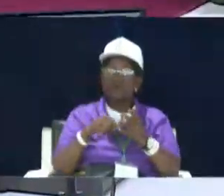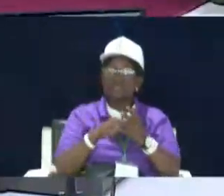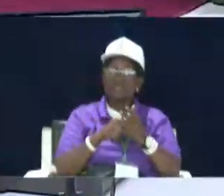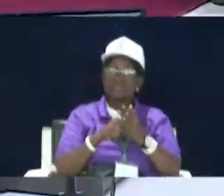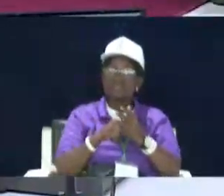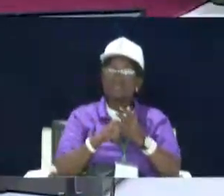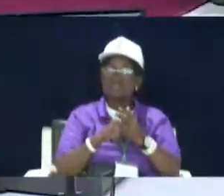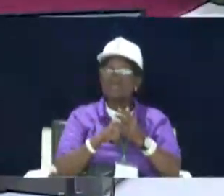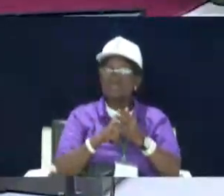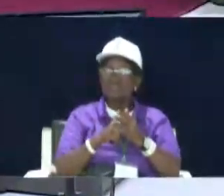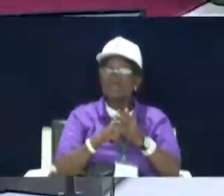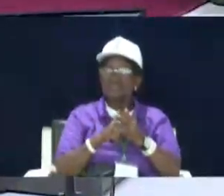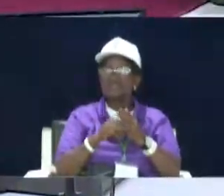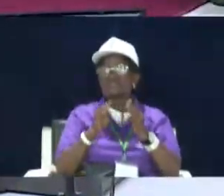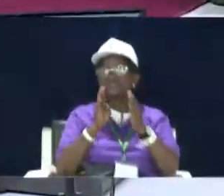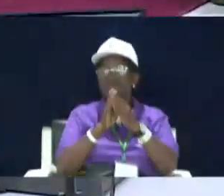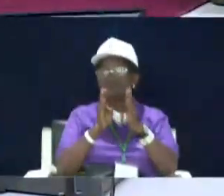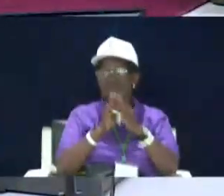convention,